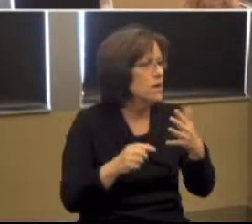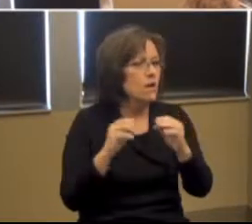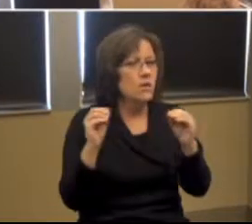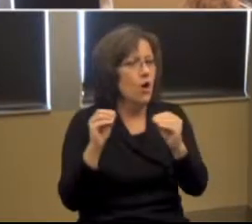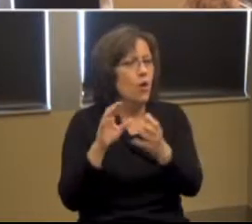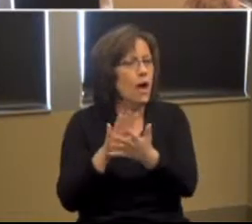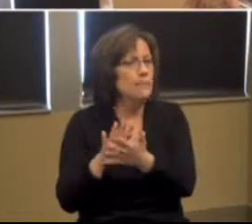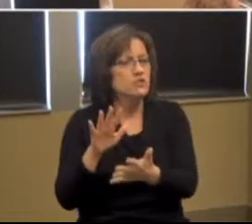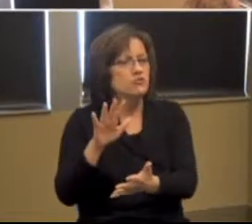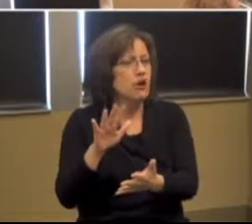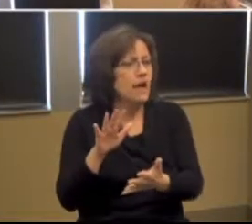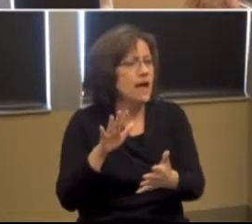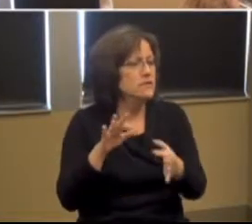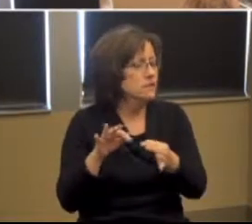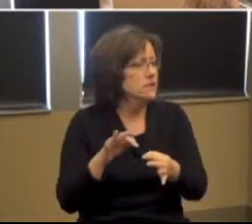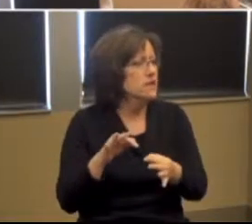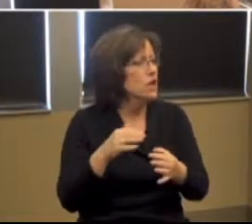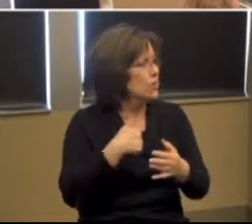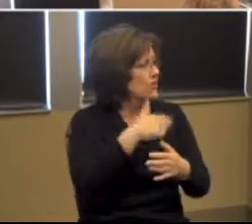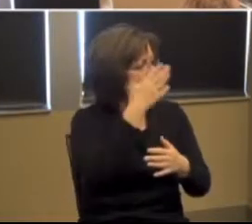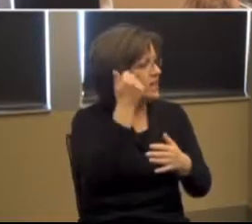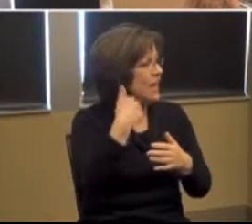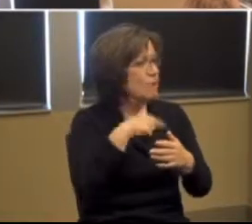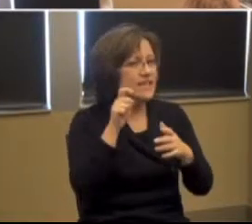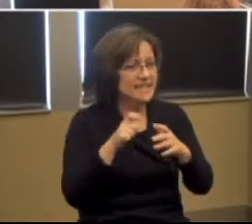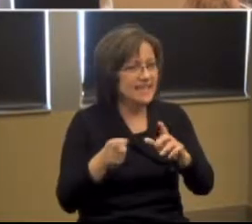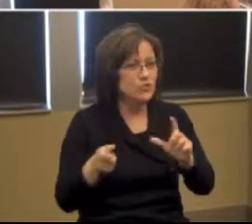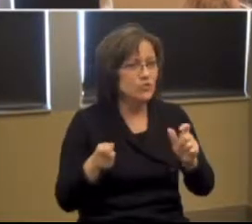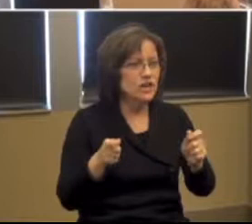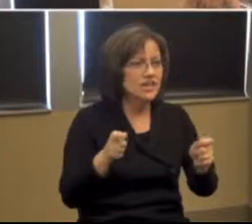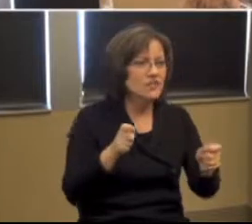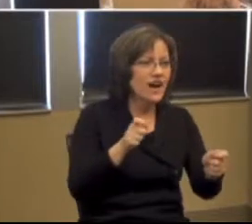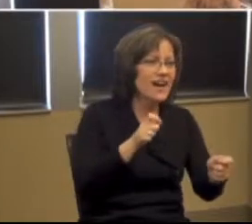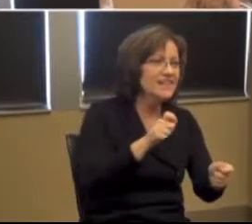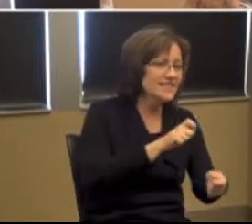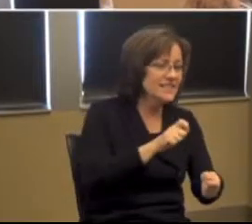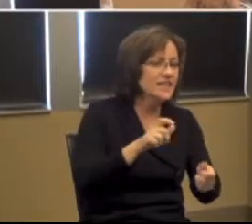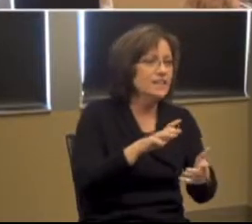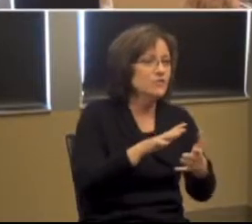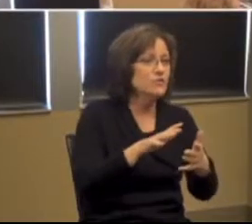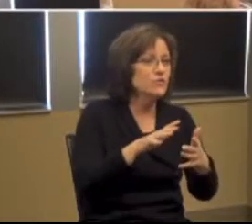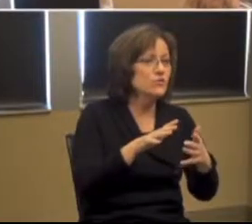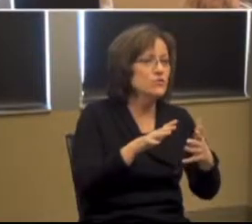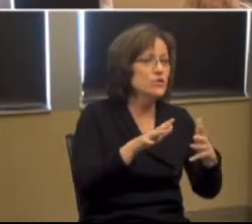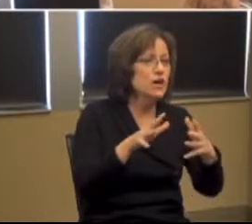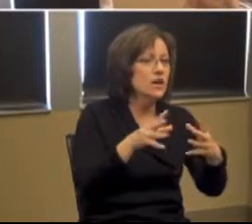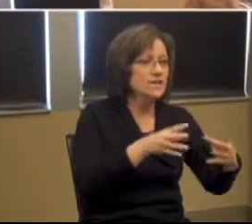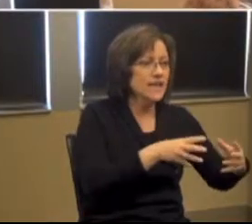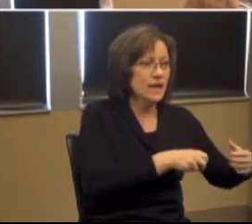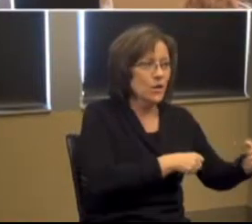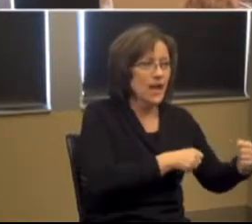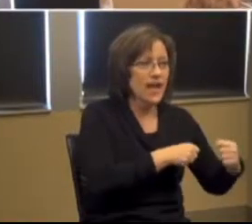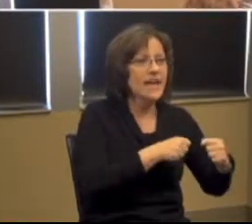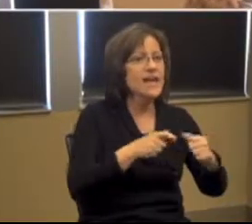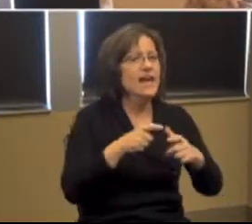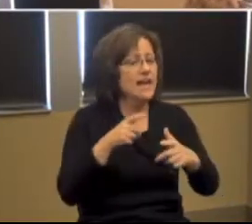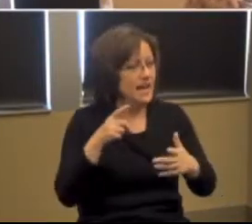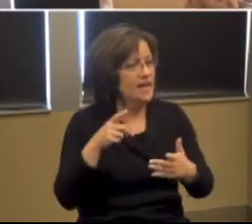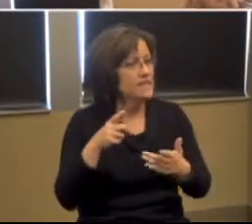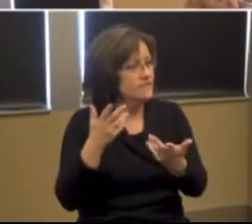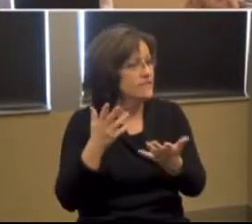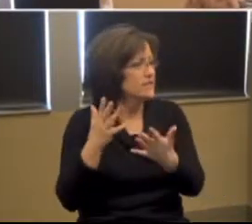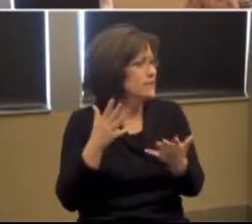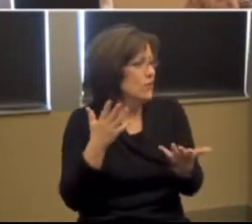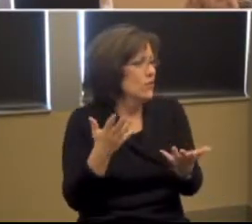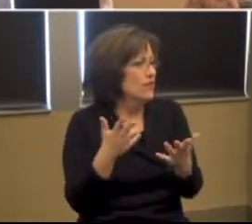abstraction, and we forget that we need to move them into less abstraction, higher level skill. So our schedules could